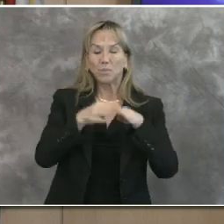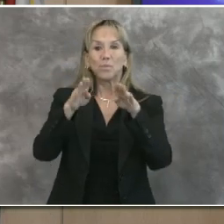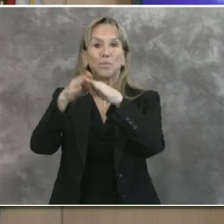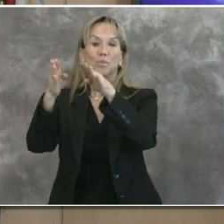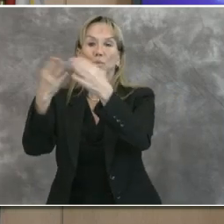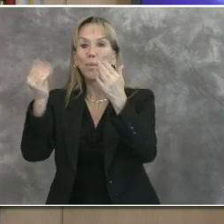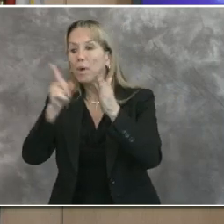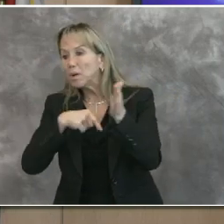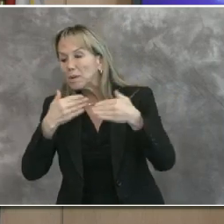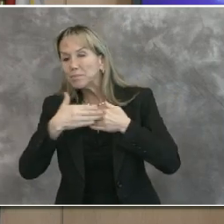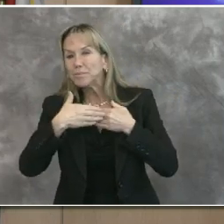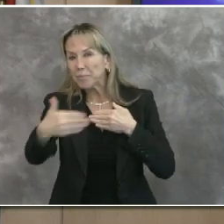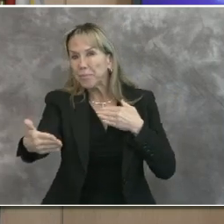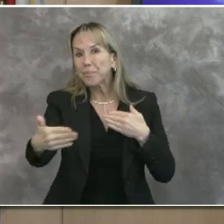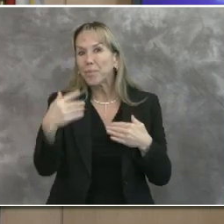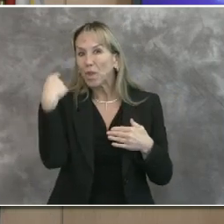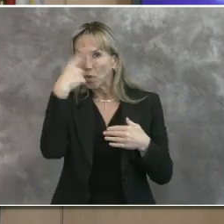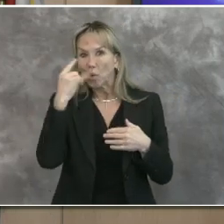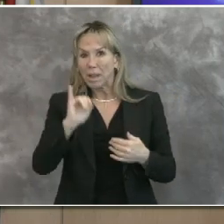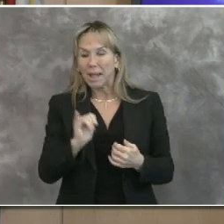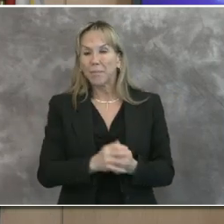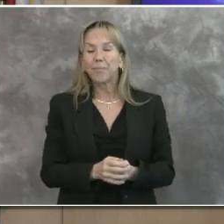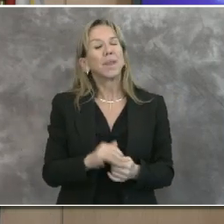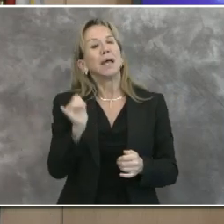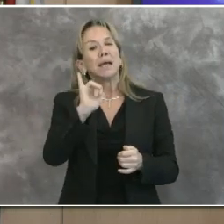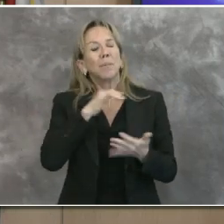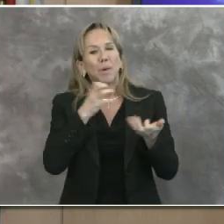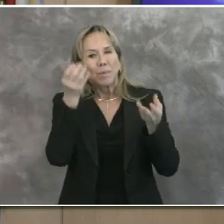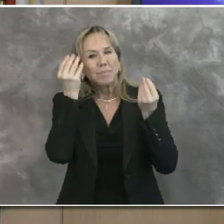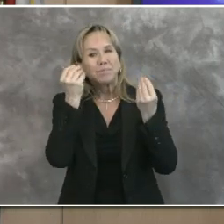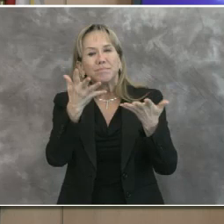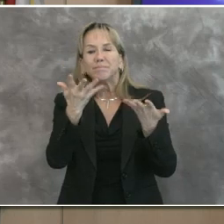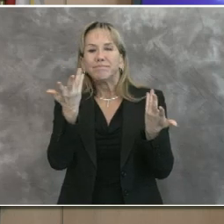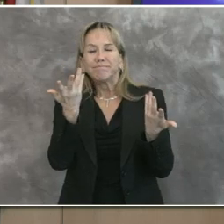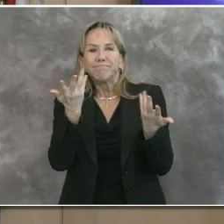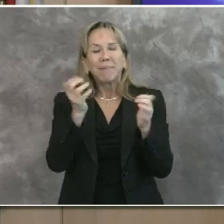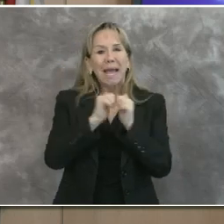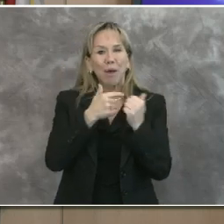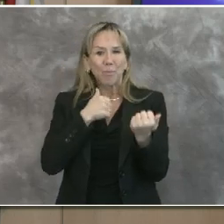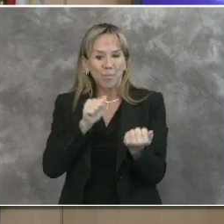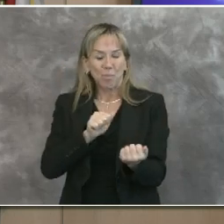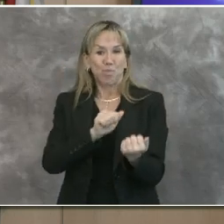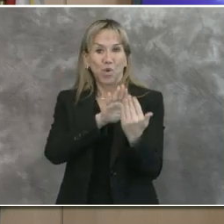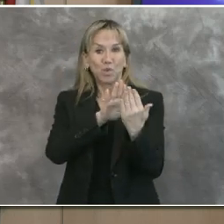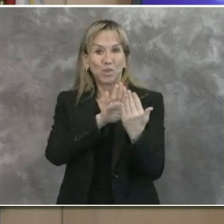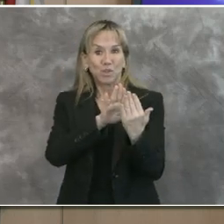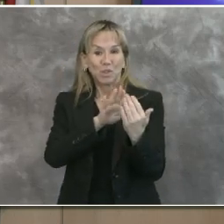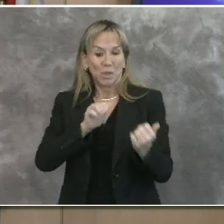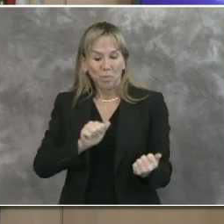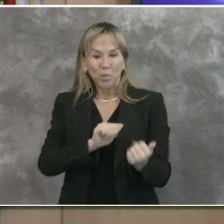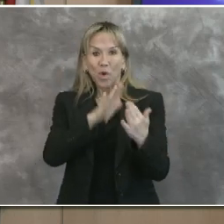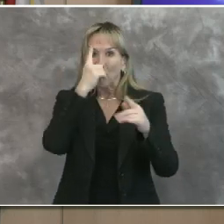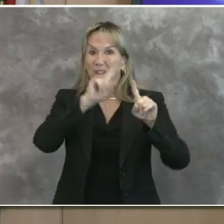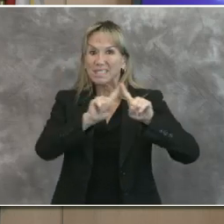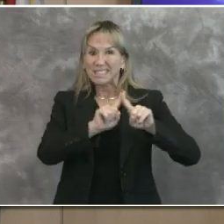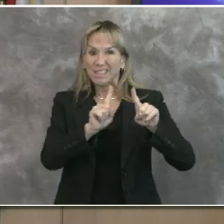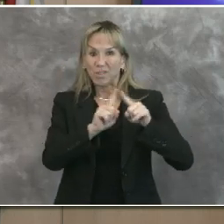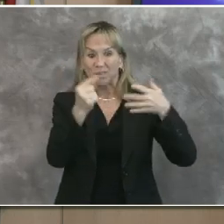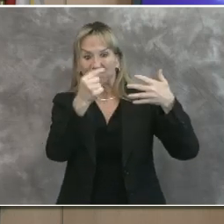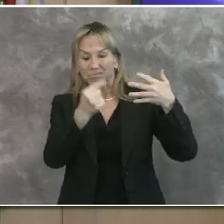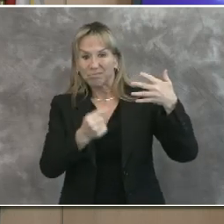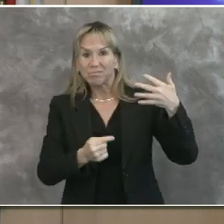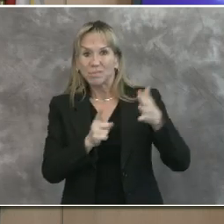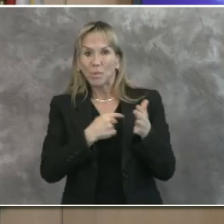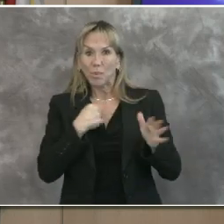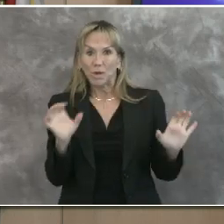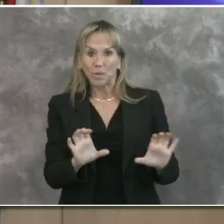the general approach and mindset and things and considerations that go into account for all of the various actions that are being